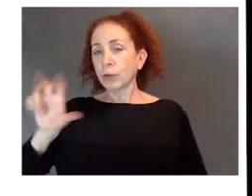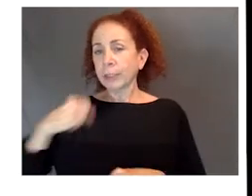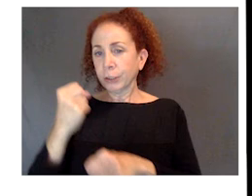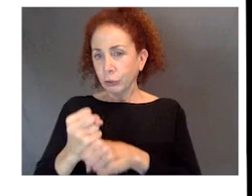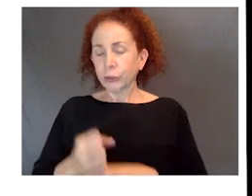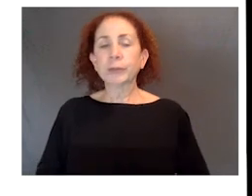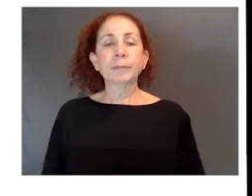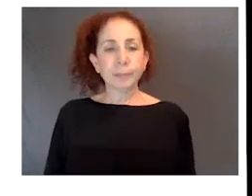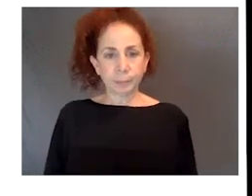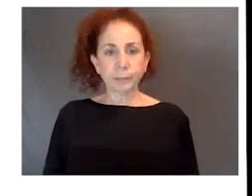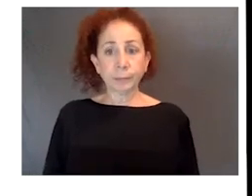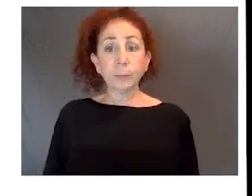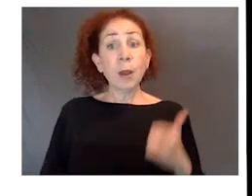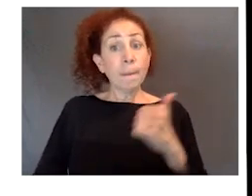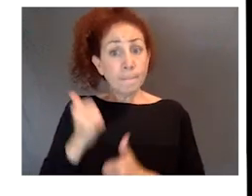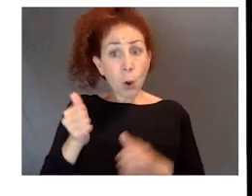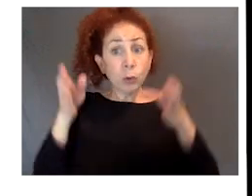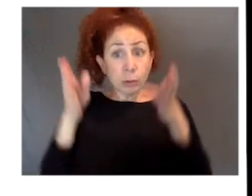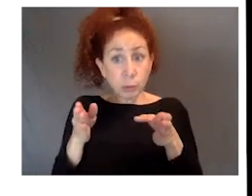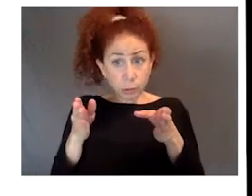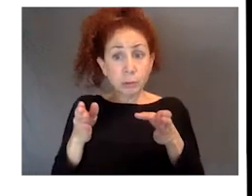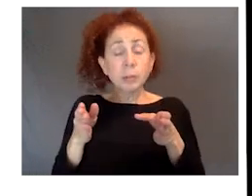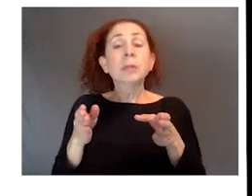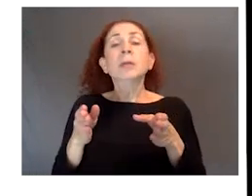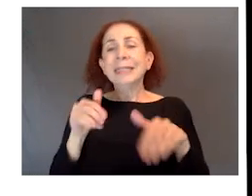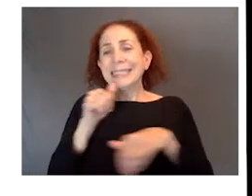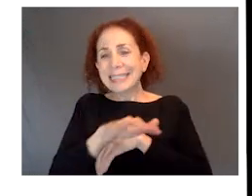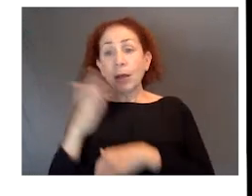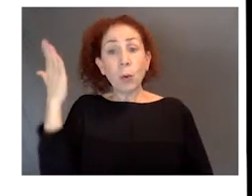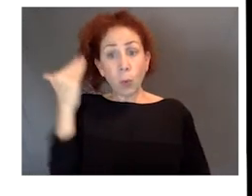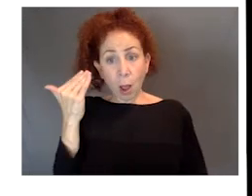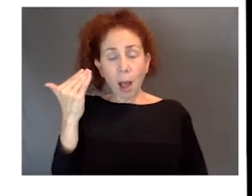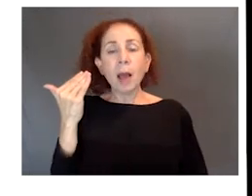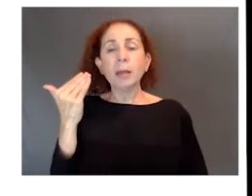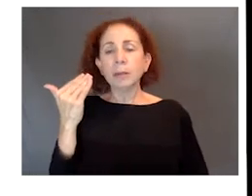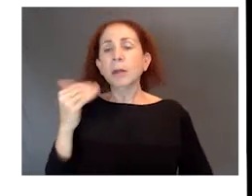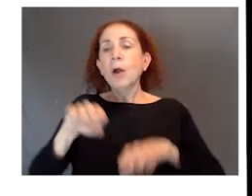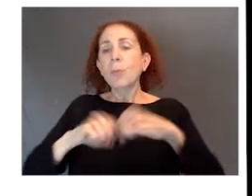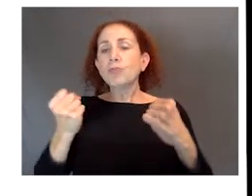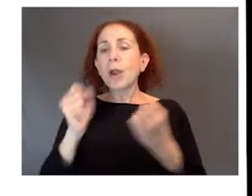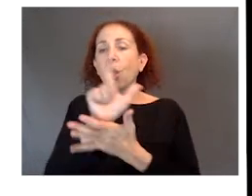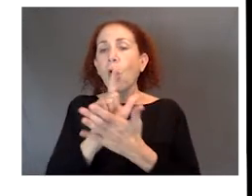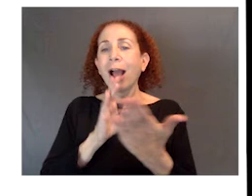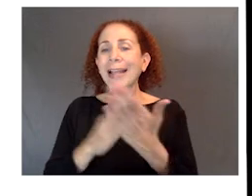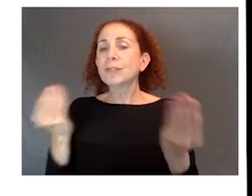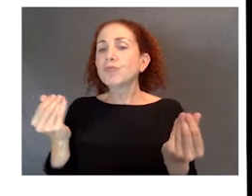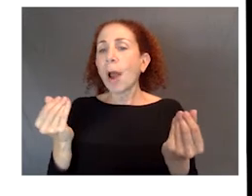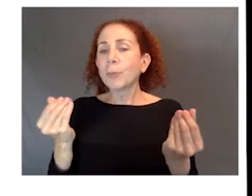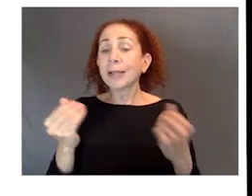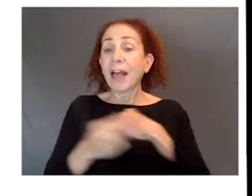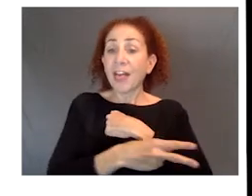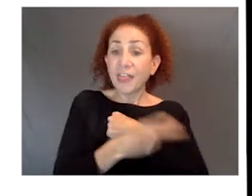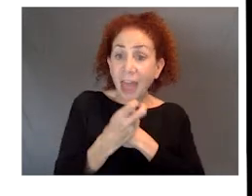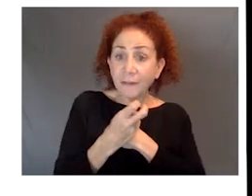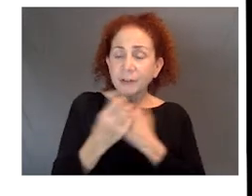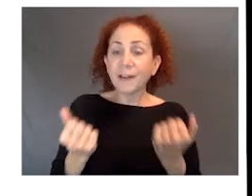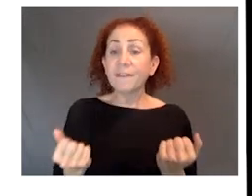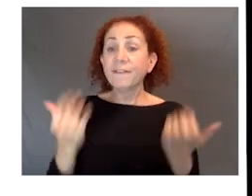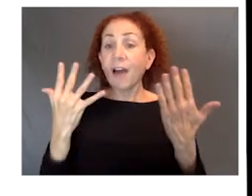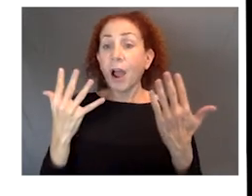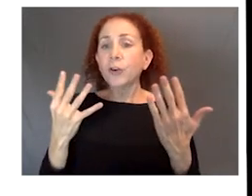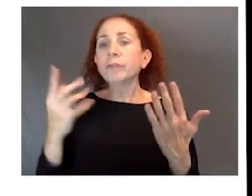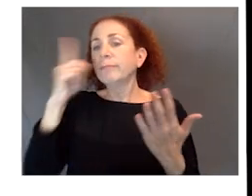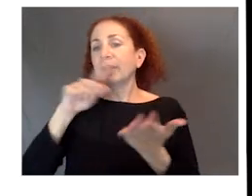3 years. Most prisoners in this time period were sent to prison for a crime against property, such as theft, arson, and